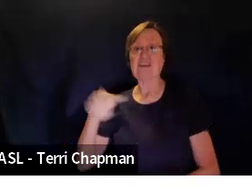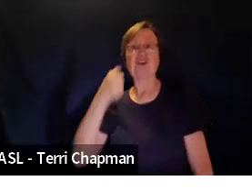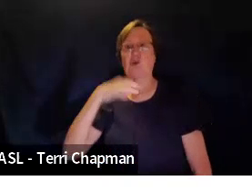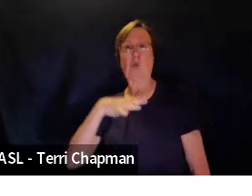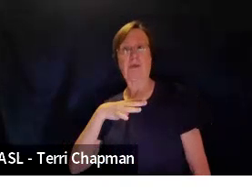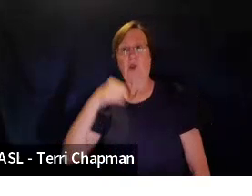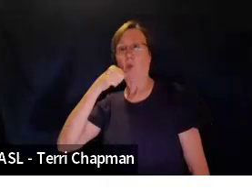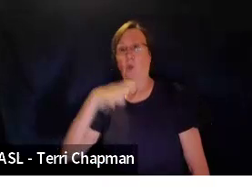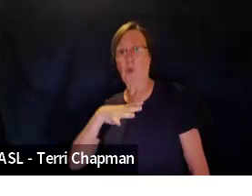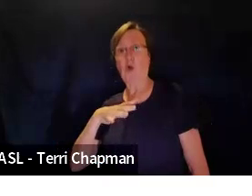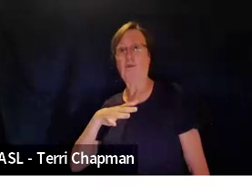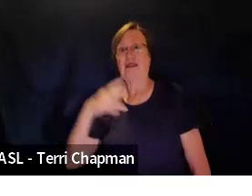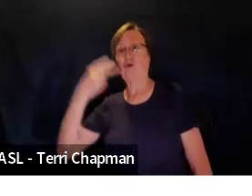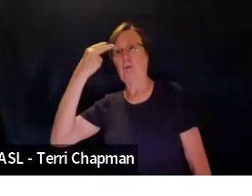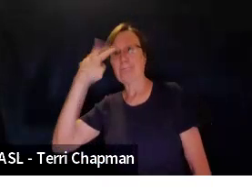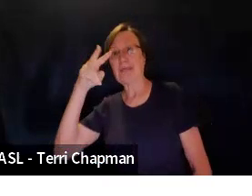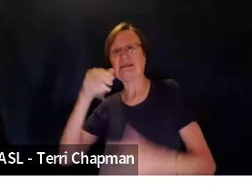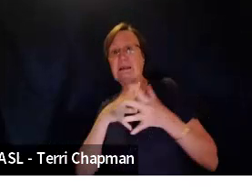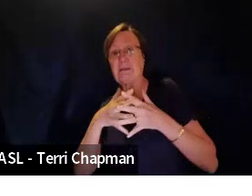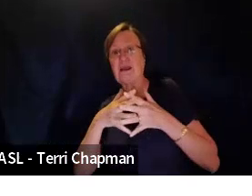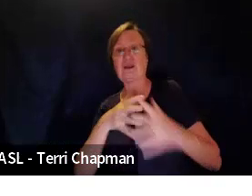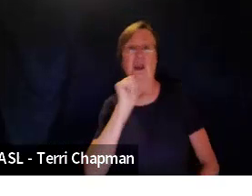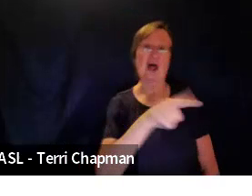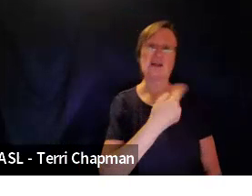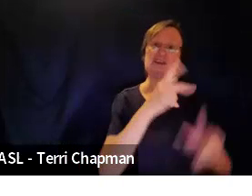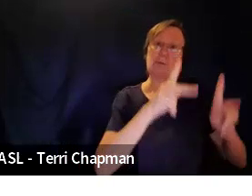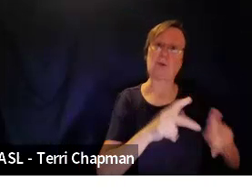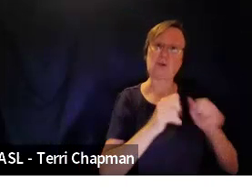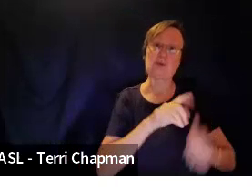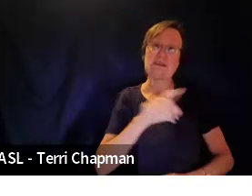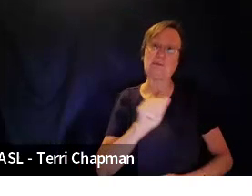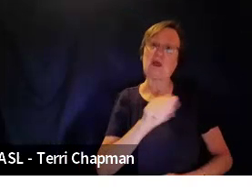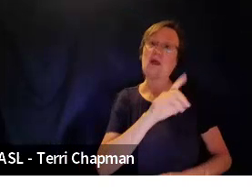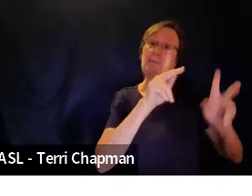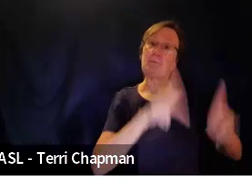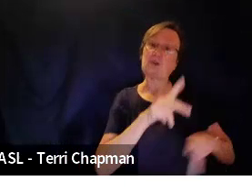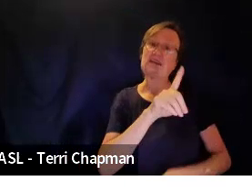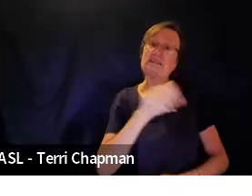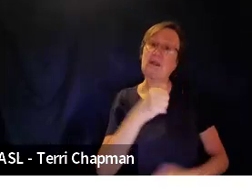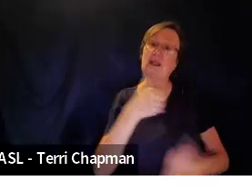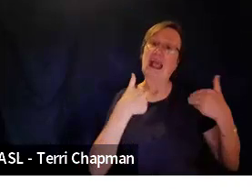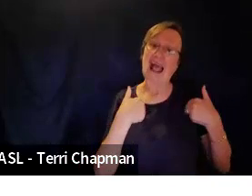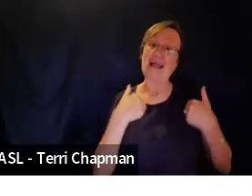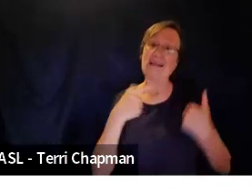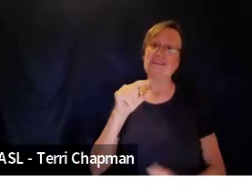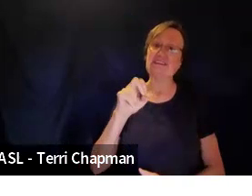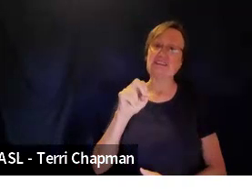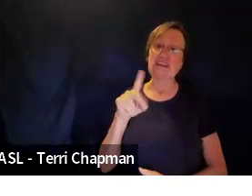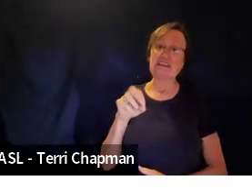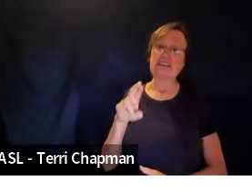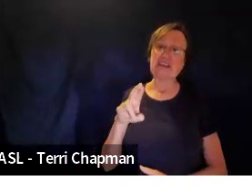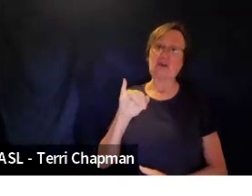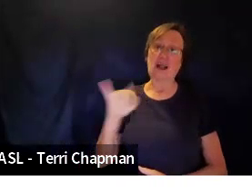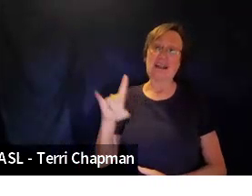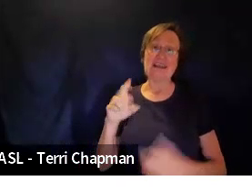woman who is Mexican American. We're not just a person with disability, we're a person with disability that has gender identity or pregnancy status,